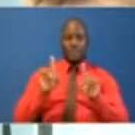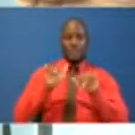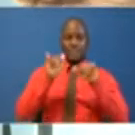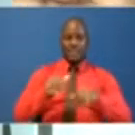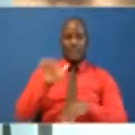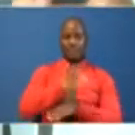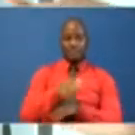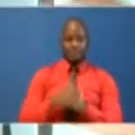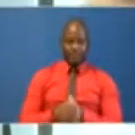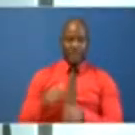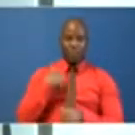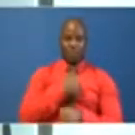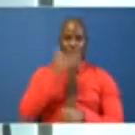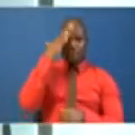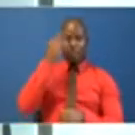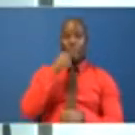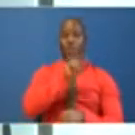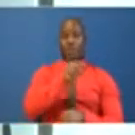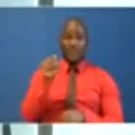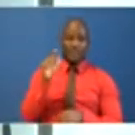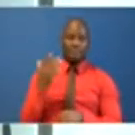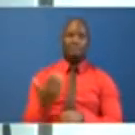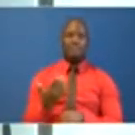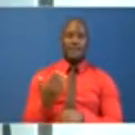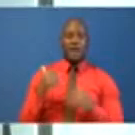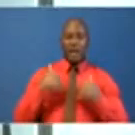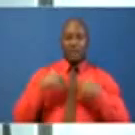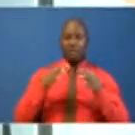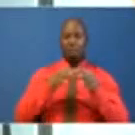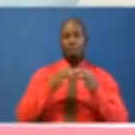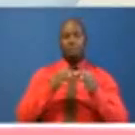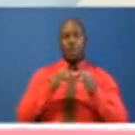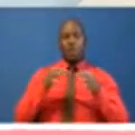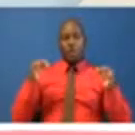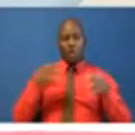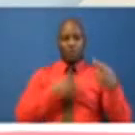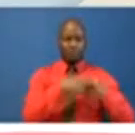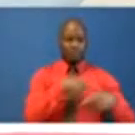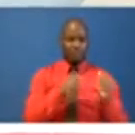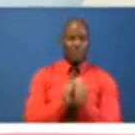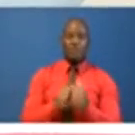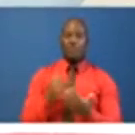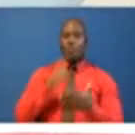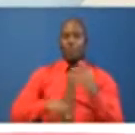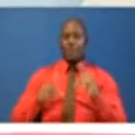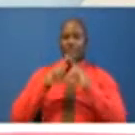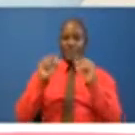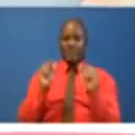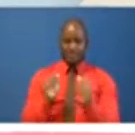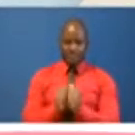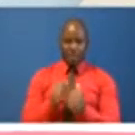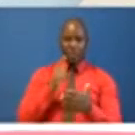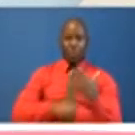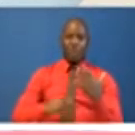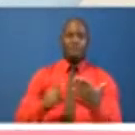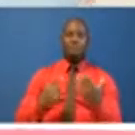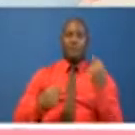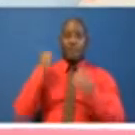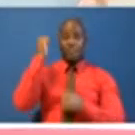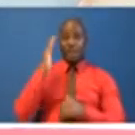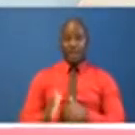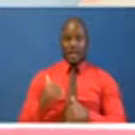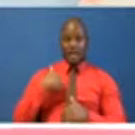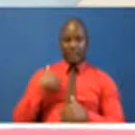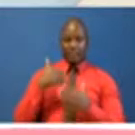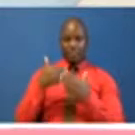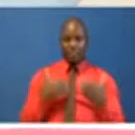the space okay let us know who you are and um have a long-term view let me pick up with what you've said with philip kisa who's actually won the politicians